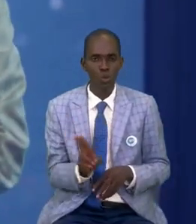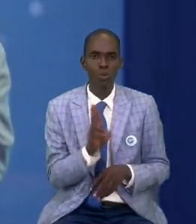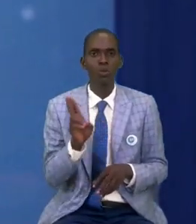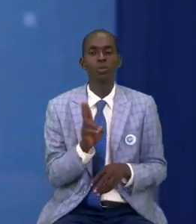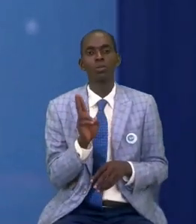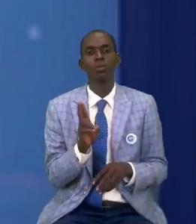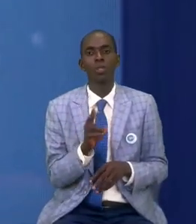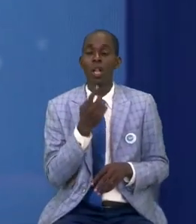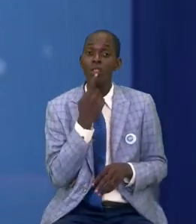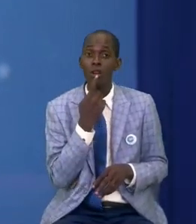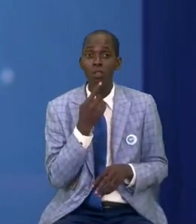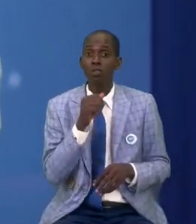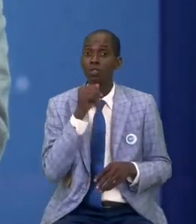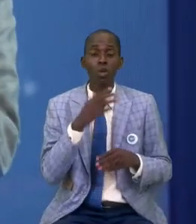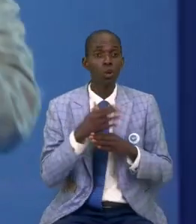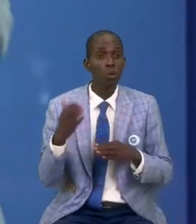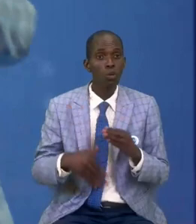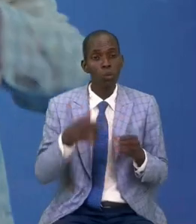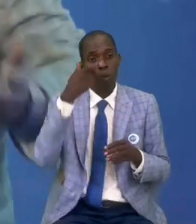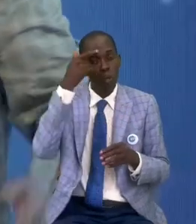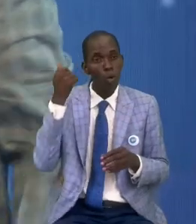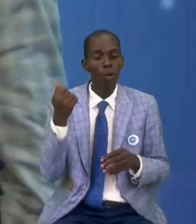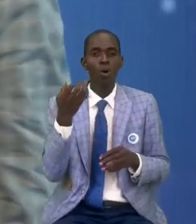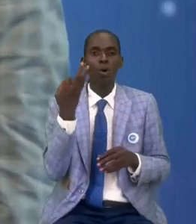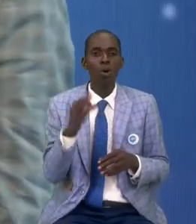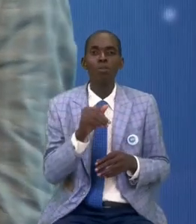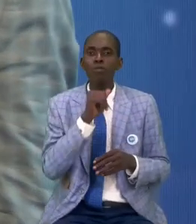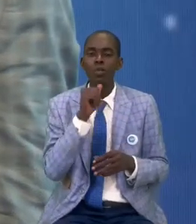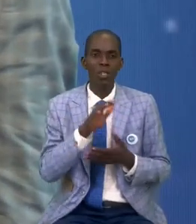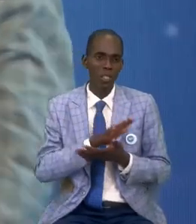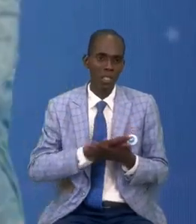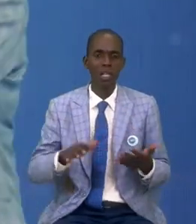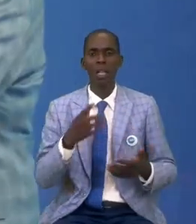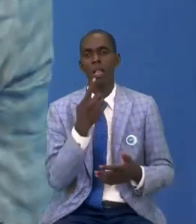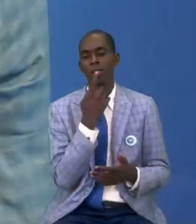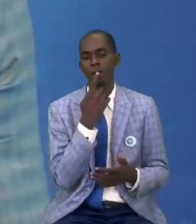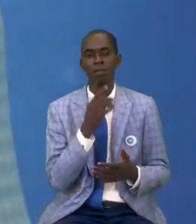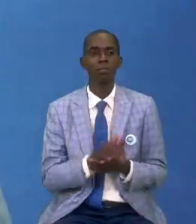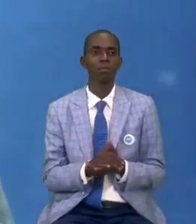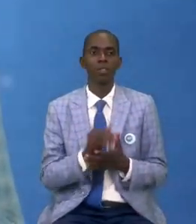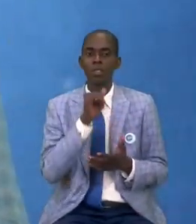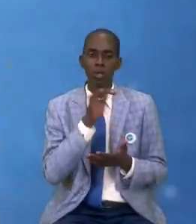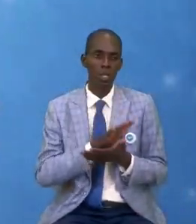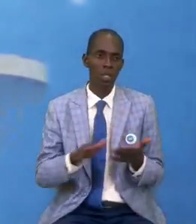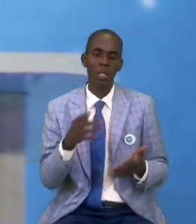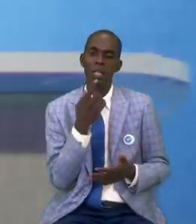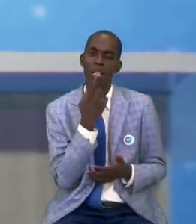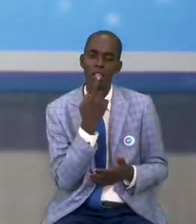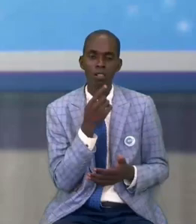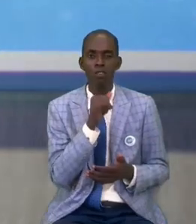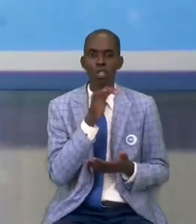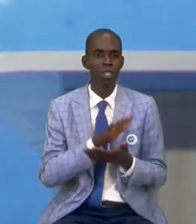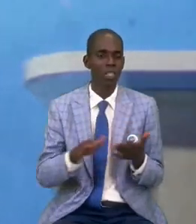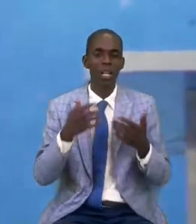unclean tongue. Unclean tongue, unclean language. You said what you shouldn't